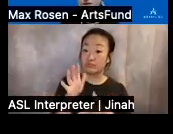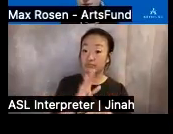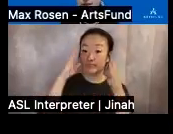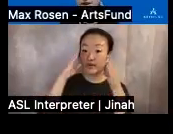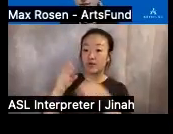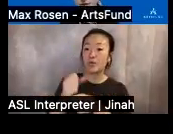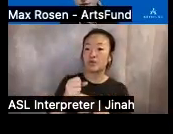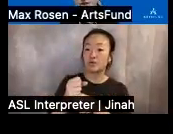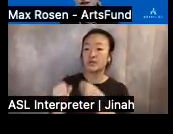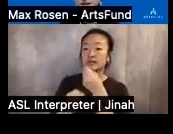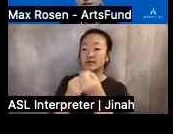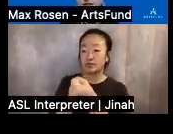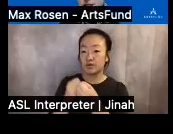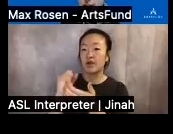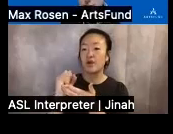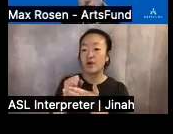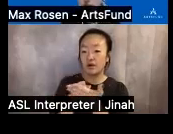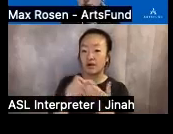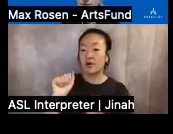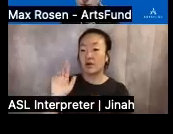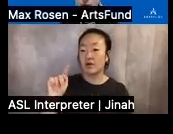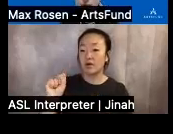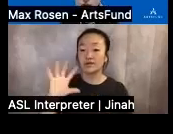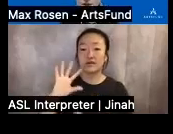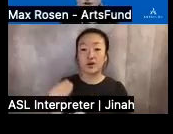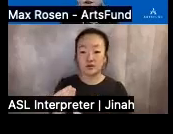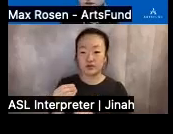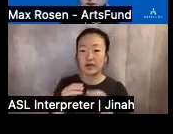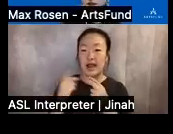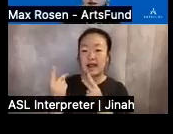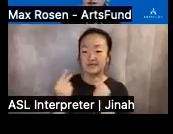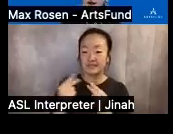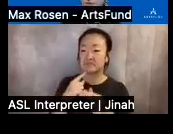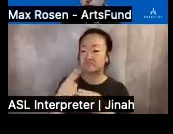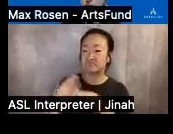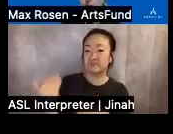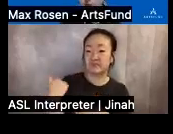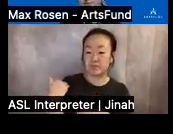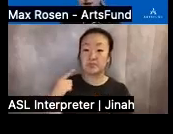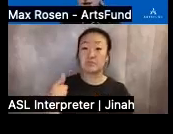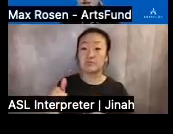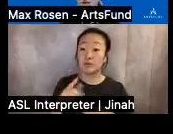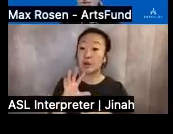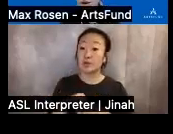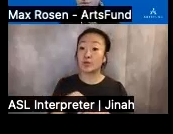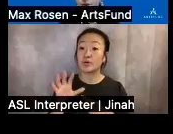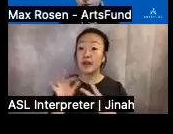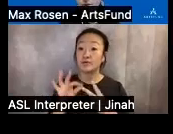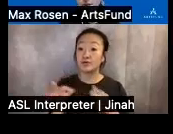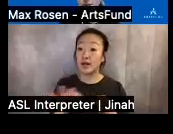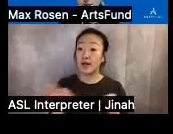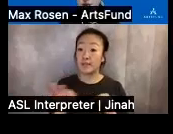producing or supporting arts and culture activities, as Ellen mentioned before. We include this optional comment box for you to provide